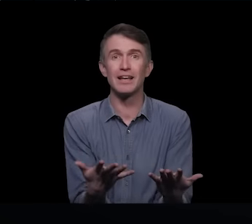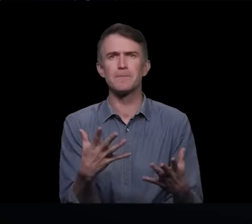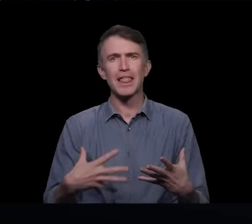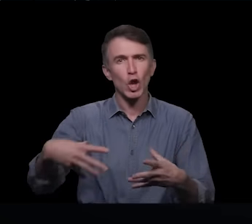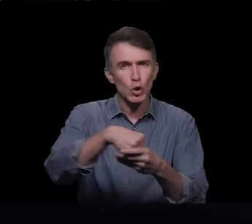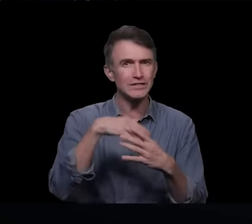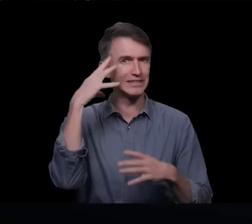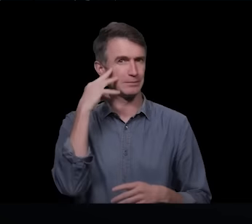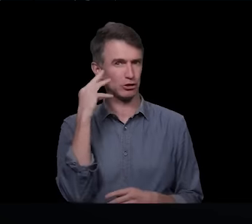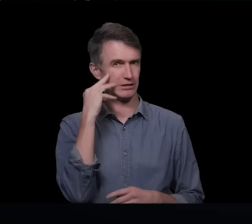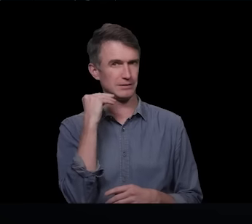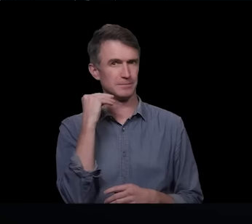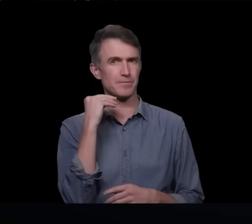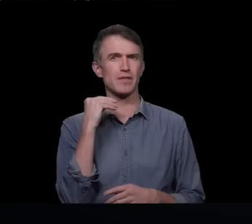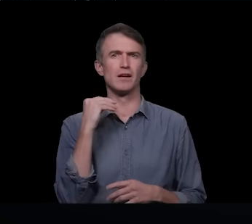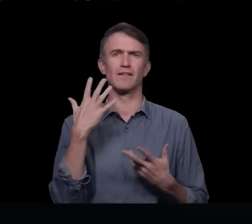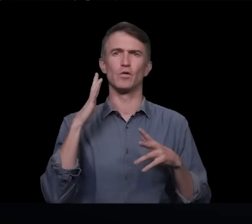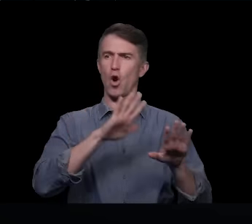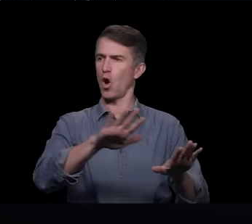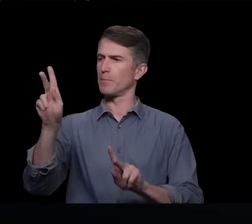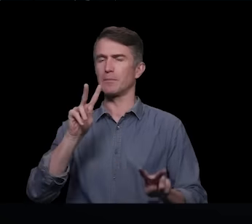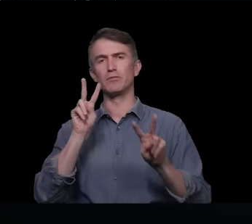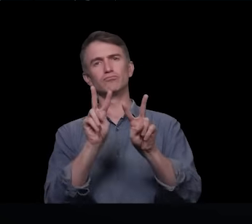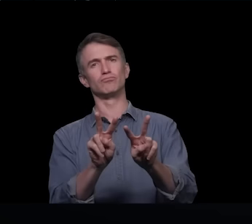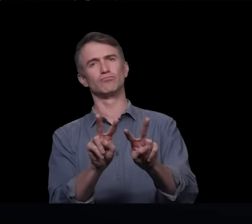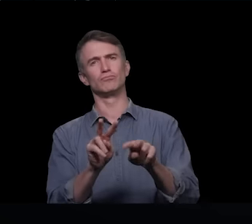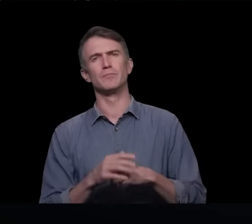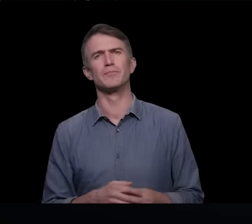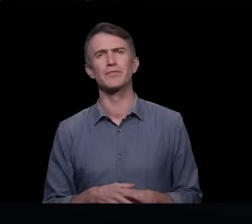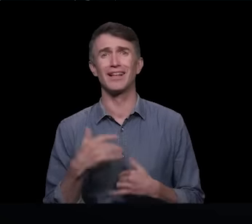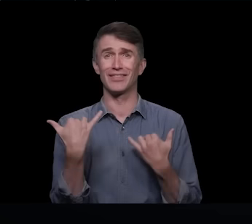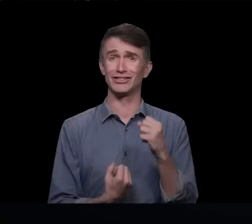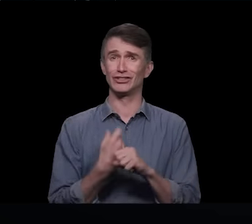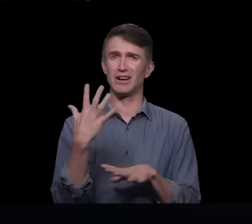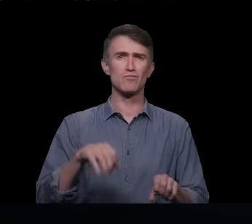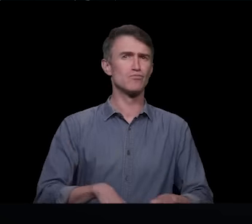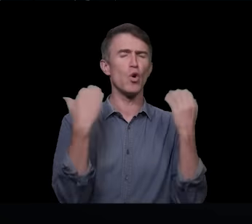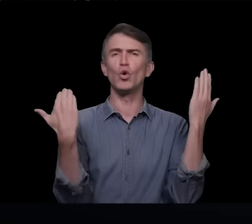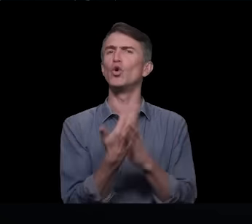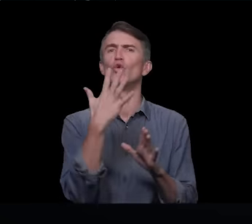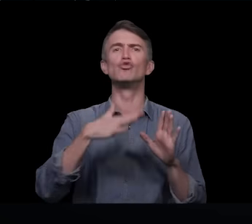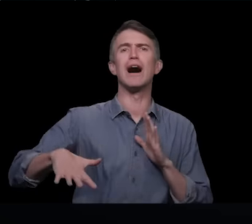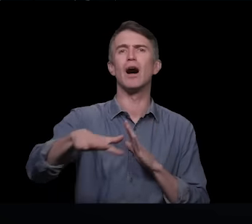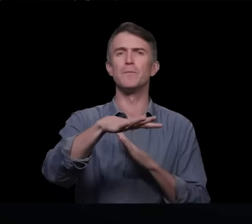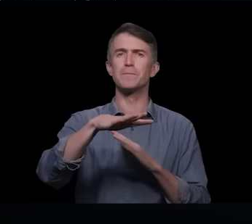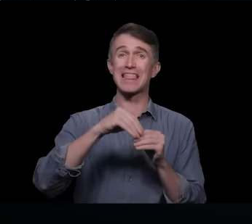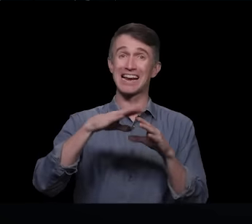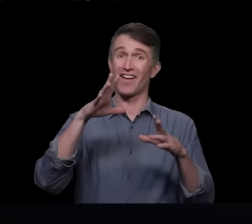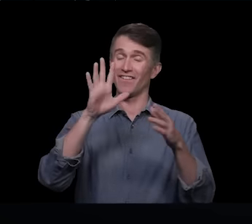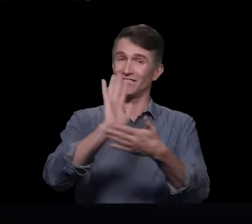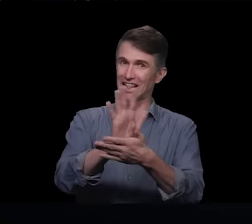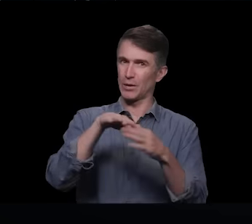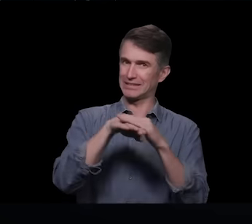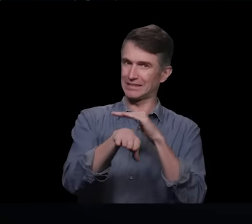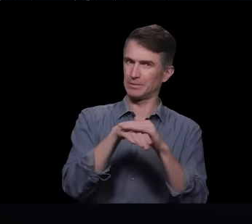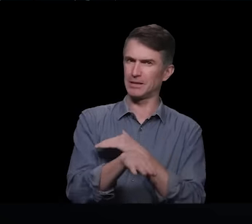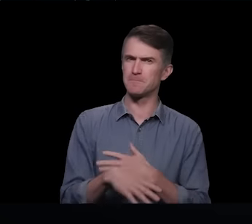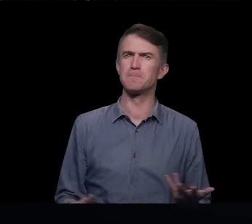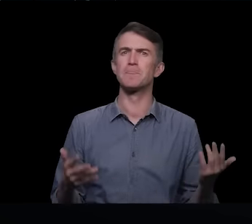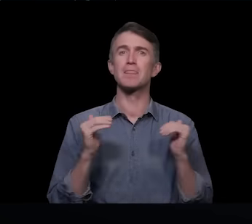to providing an inclusive experience for viewership for all. This year, they broke new ground in